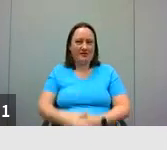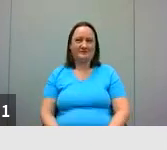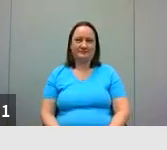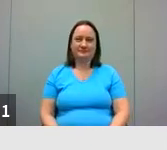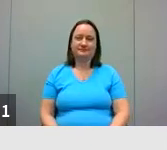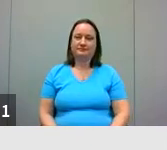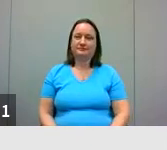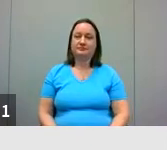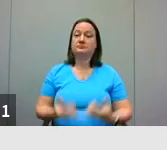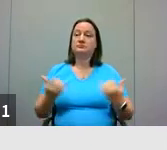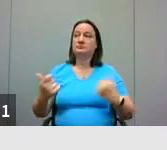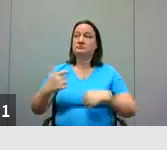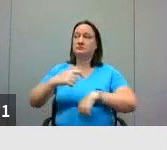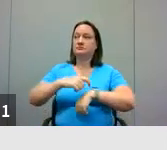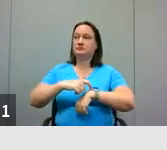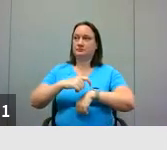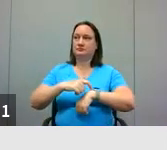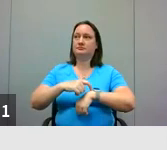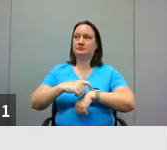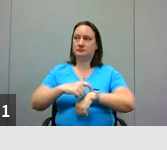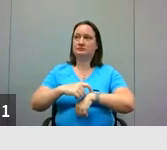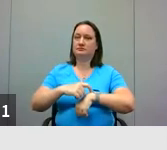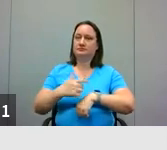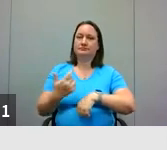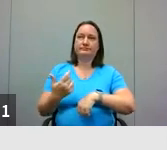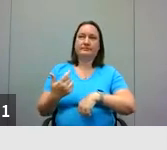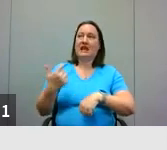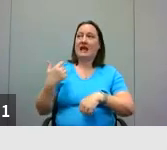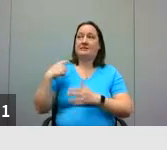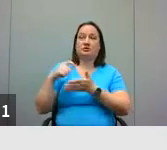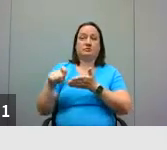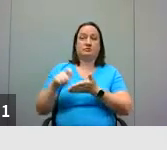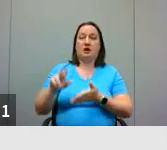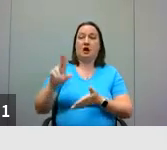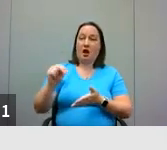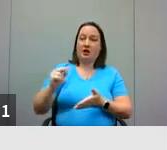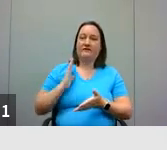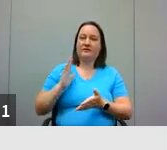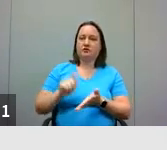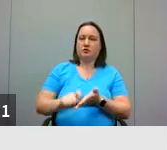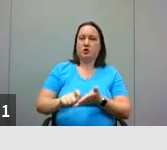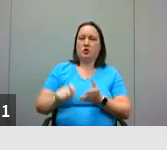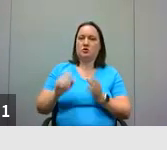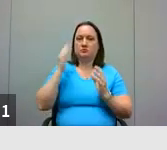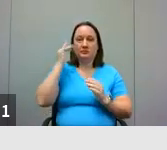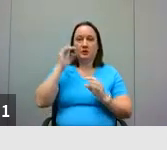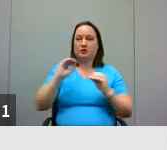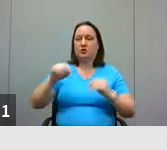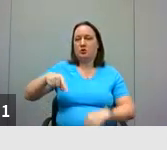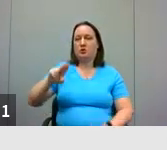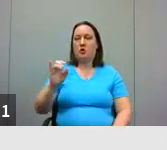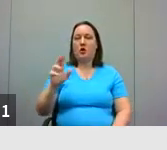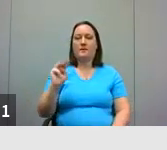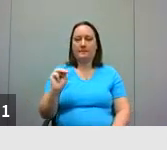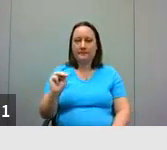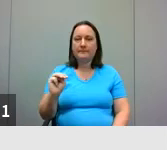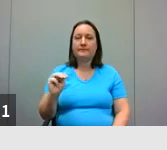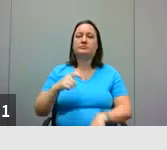All right, it is. We don't have a quorum, so I'm just taking the unofficial notes. Okay.